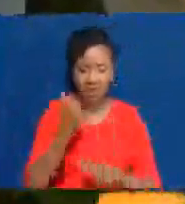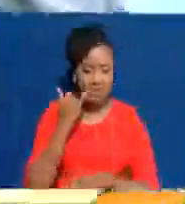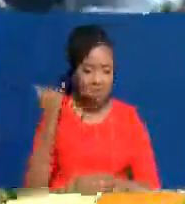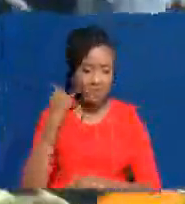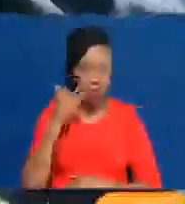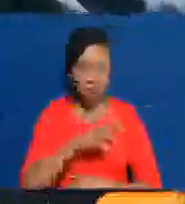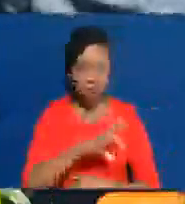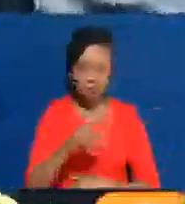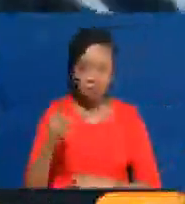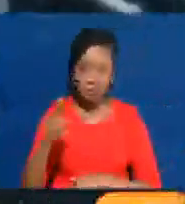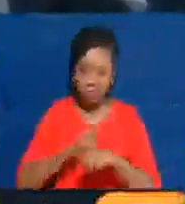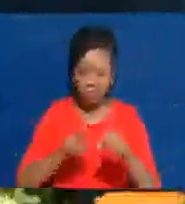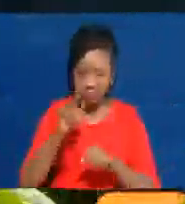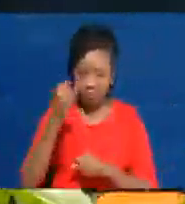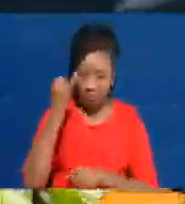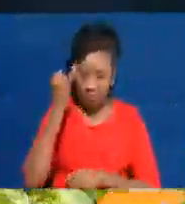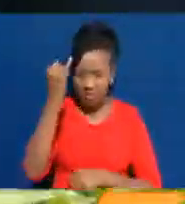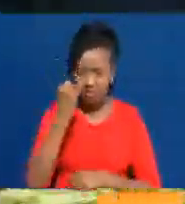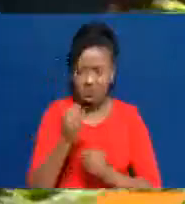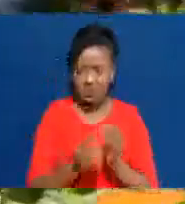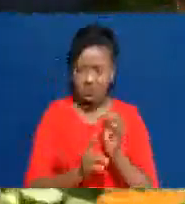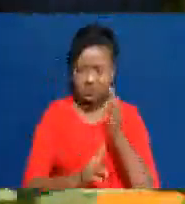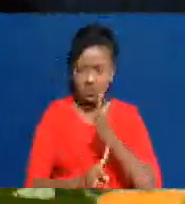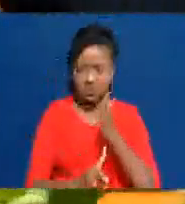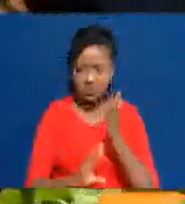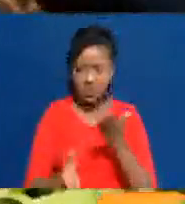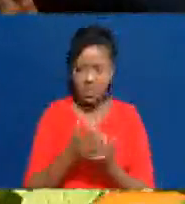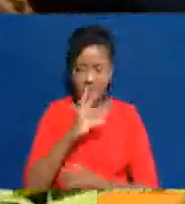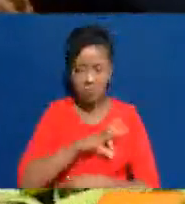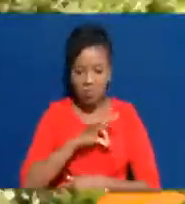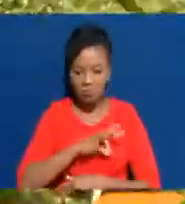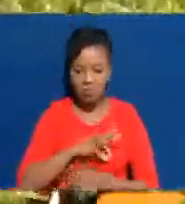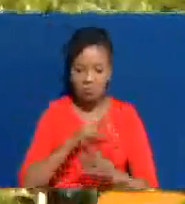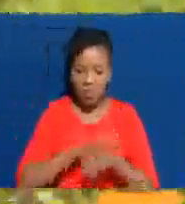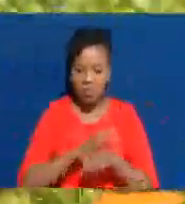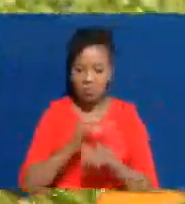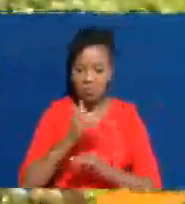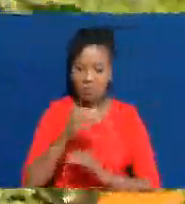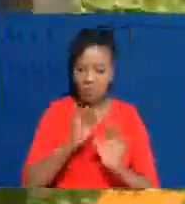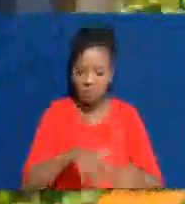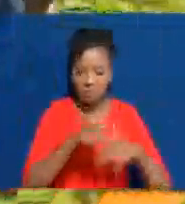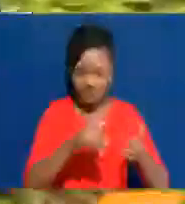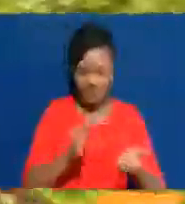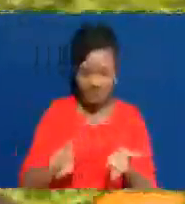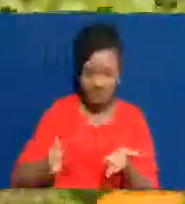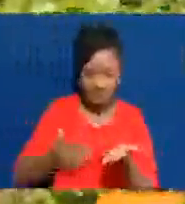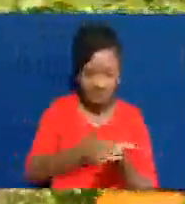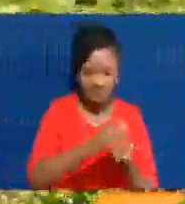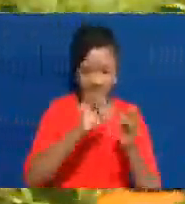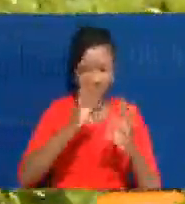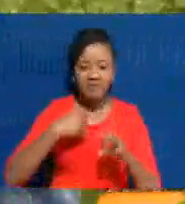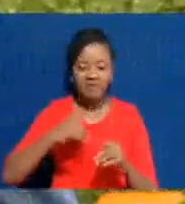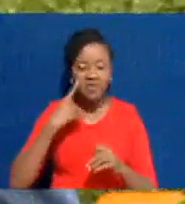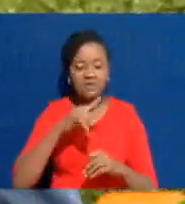County, has been using the Ujuzi Kilimo technology to maximize yields on his farm. Mara mingi tukilima bila kupima